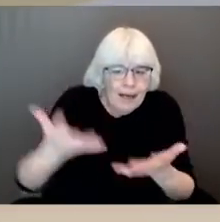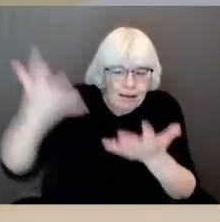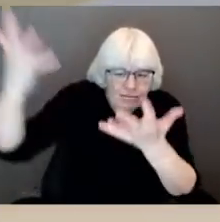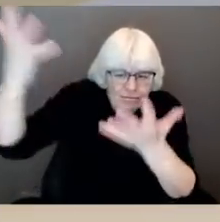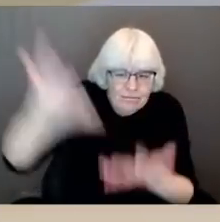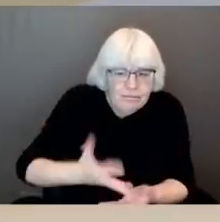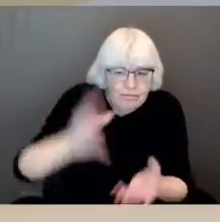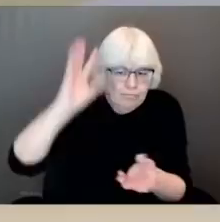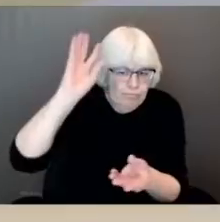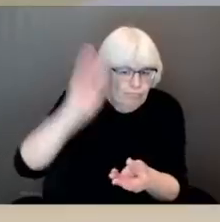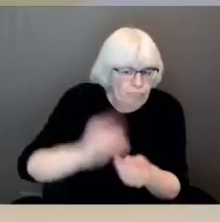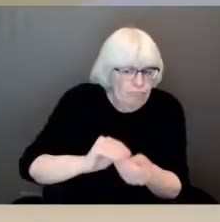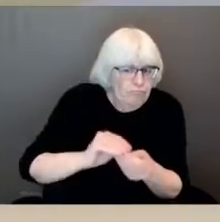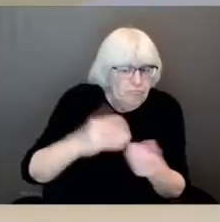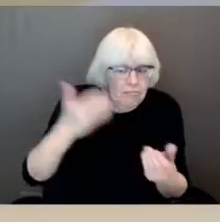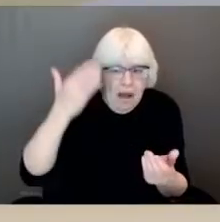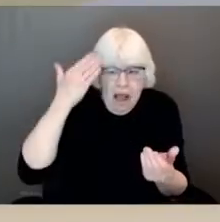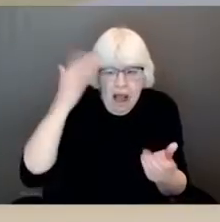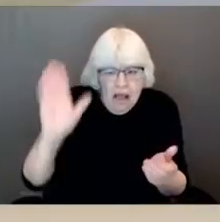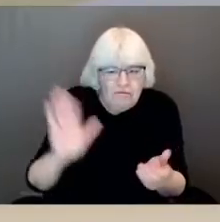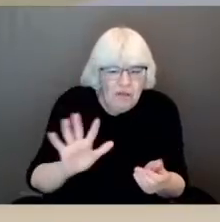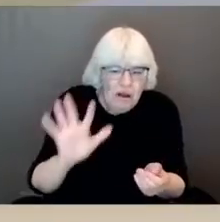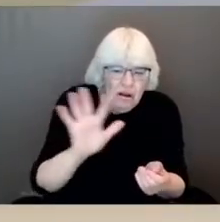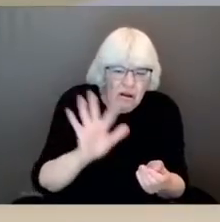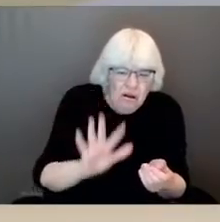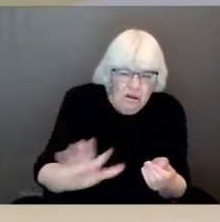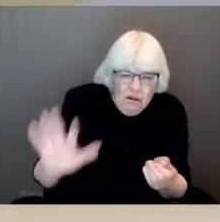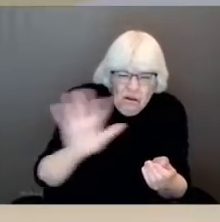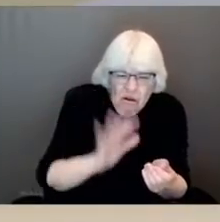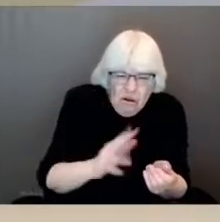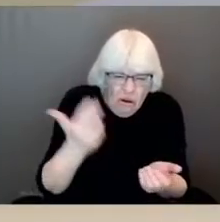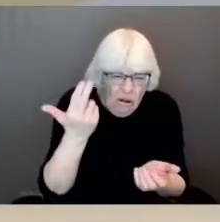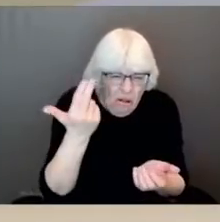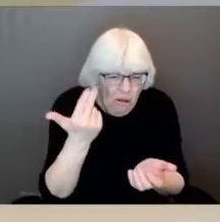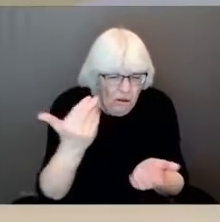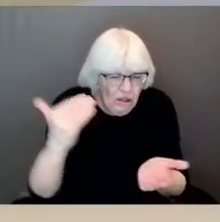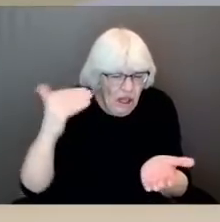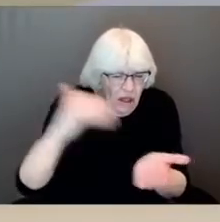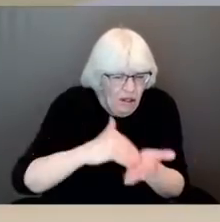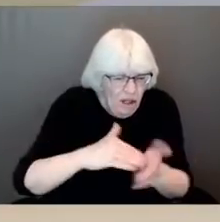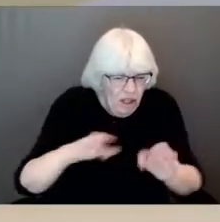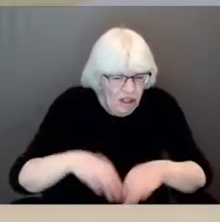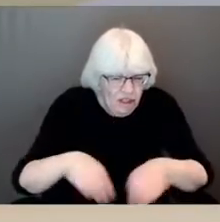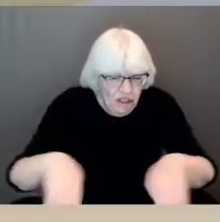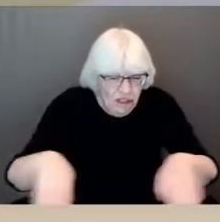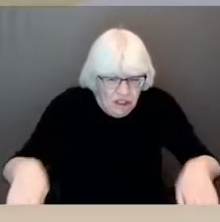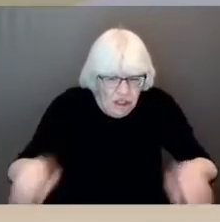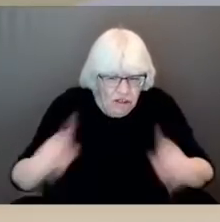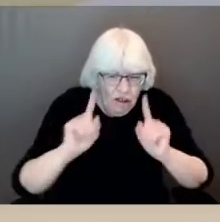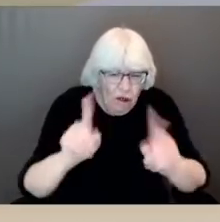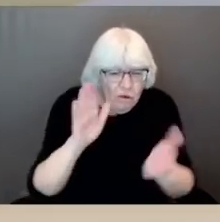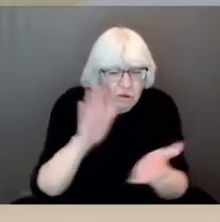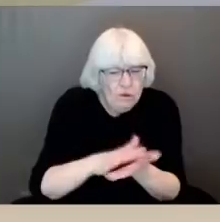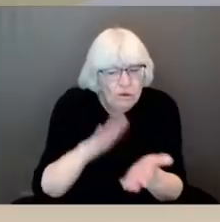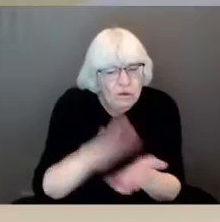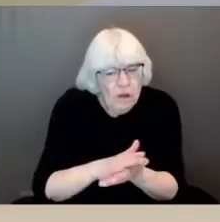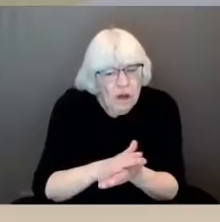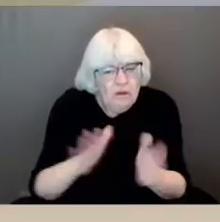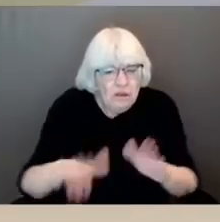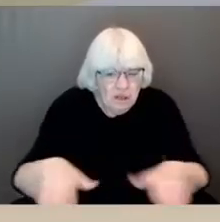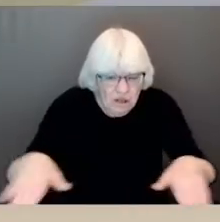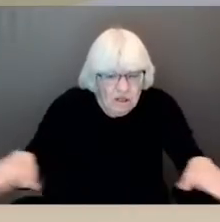about 13,000 children who are in school, maybe a little bit less than that, but